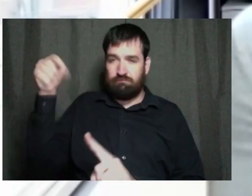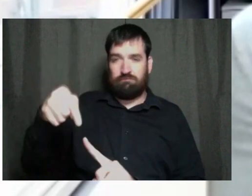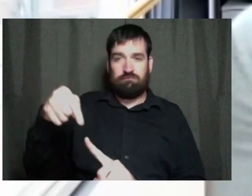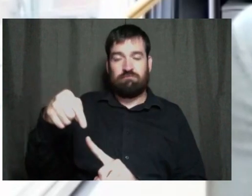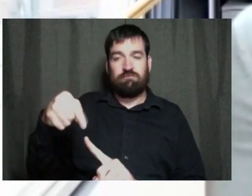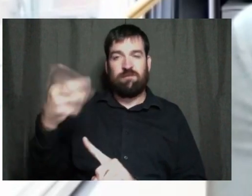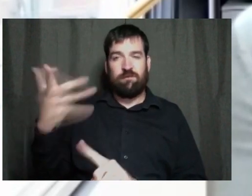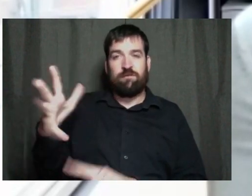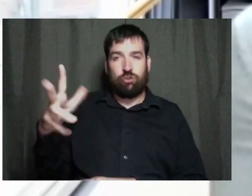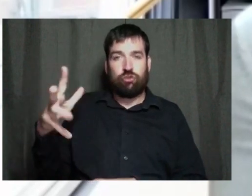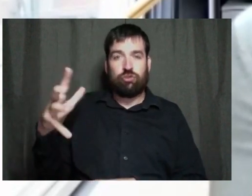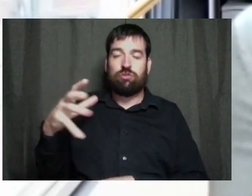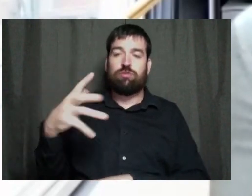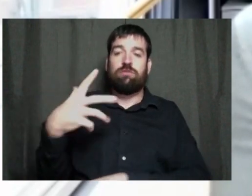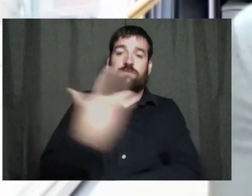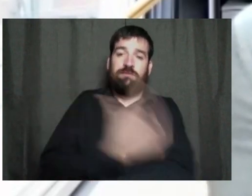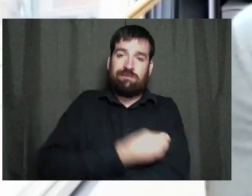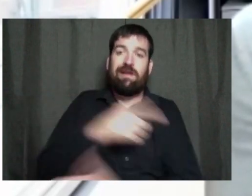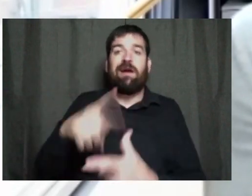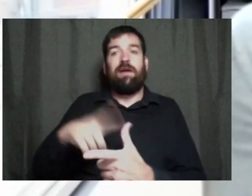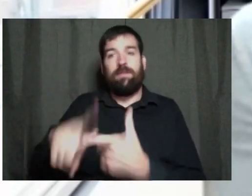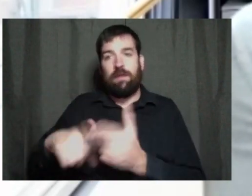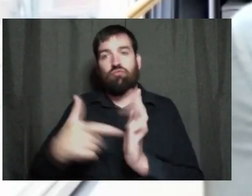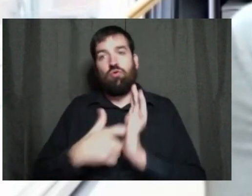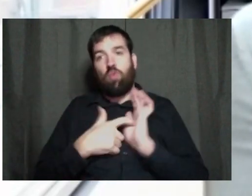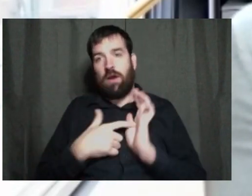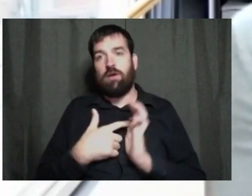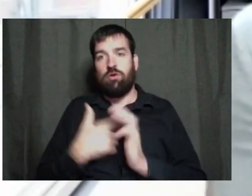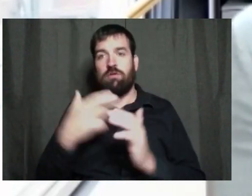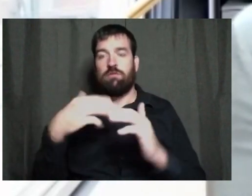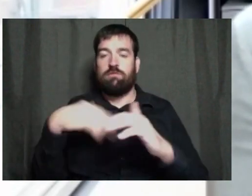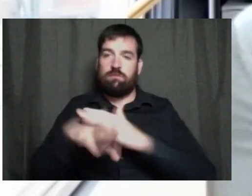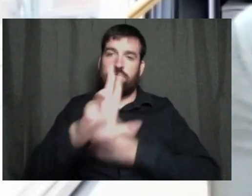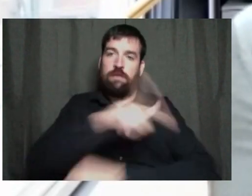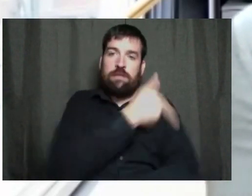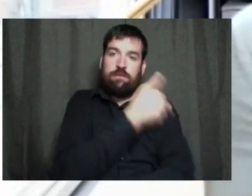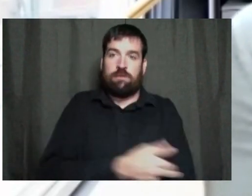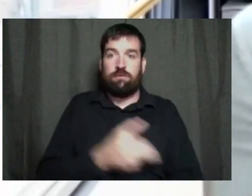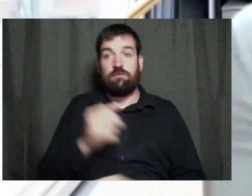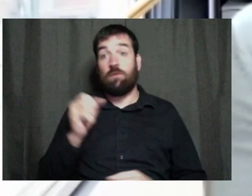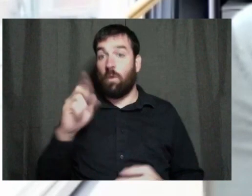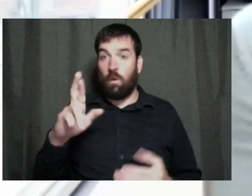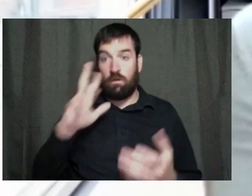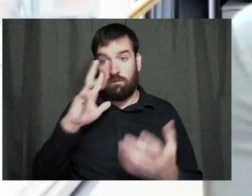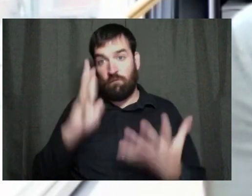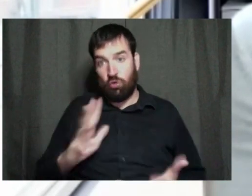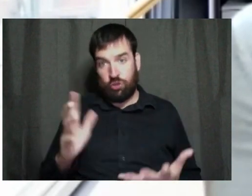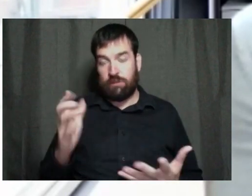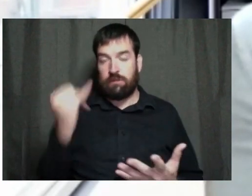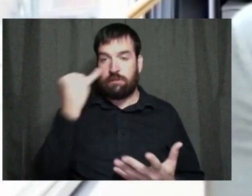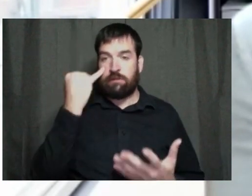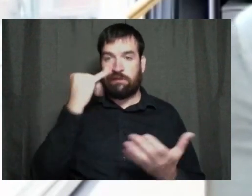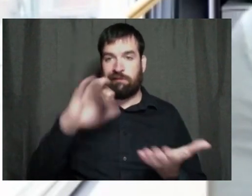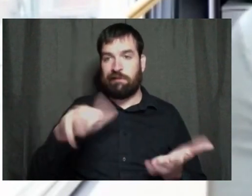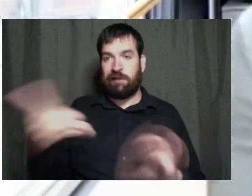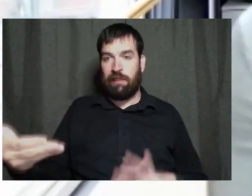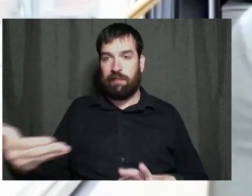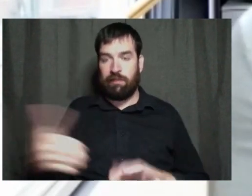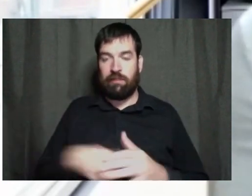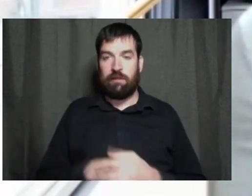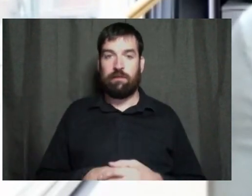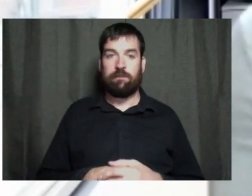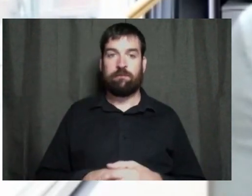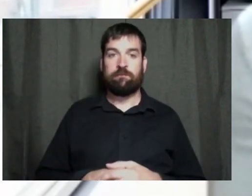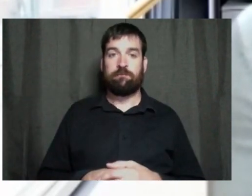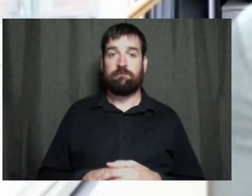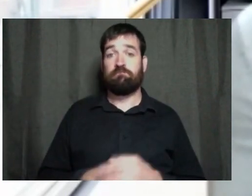further require hospitalization or unfortunately have a death related to COVID-19. And so I want to